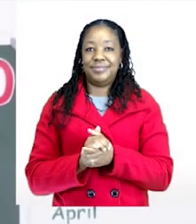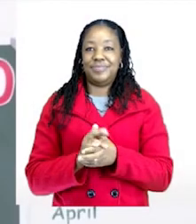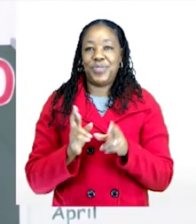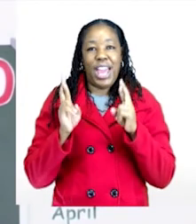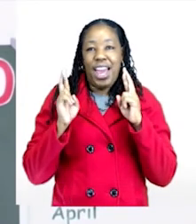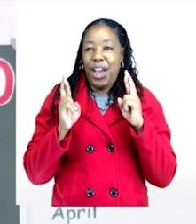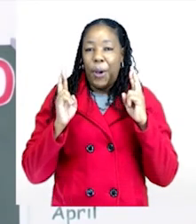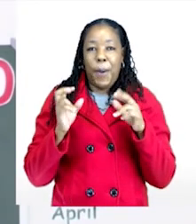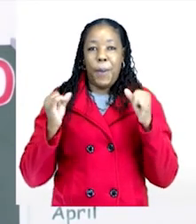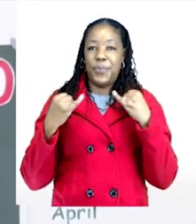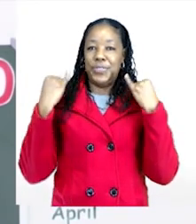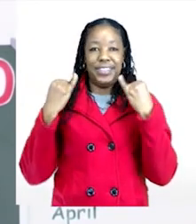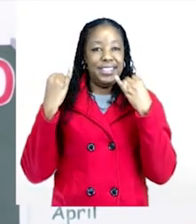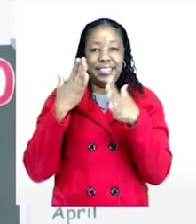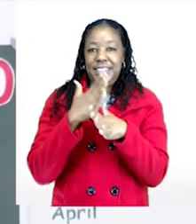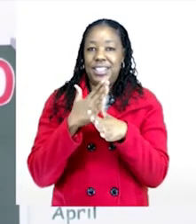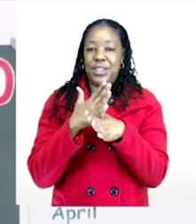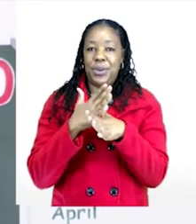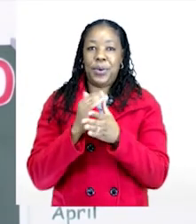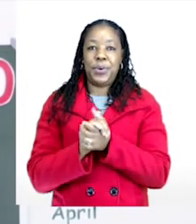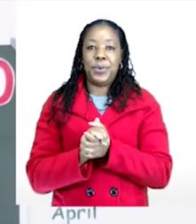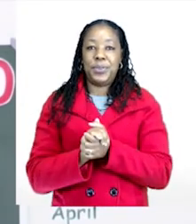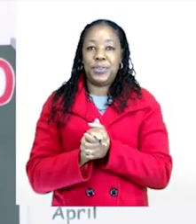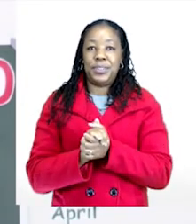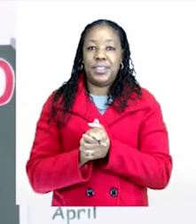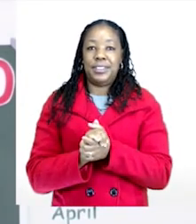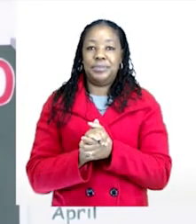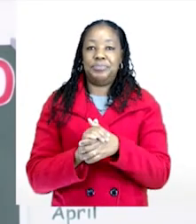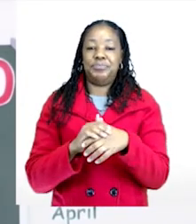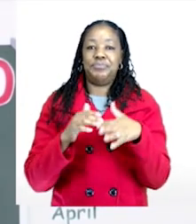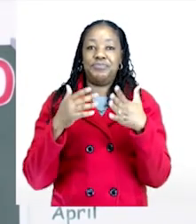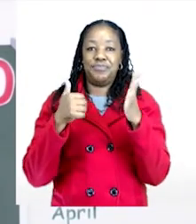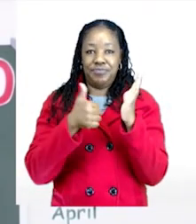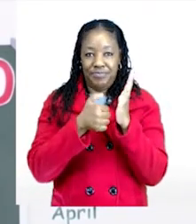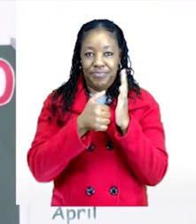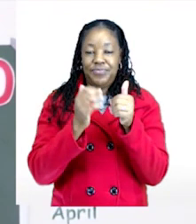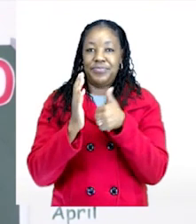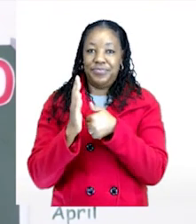I hope you have enjoyed the lesson. Now let's sanitize our hands.